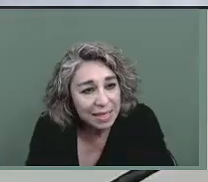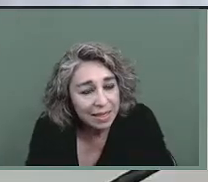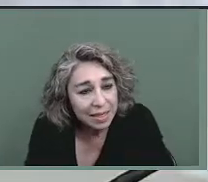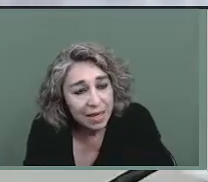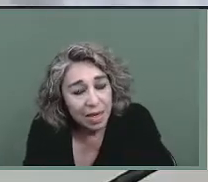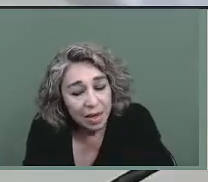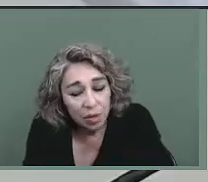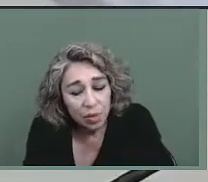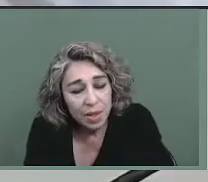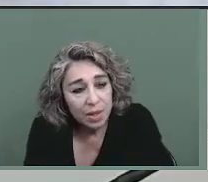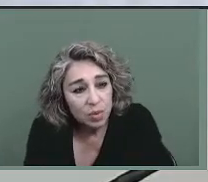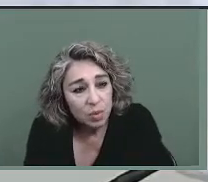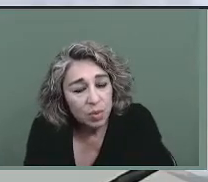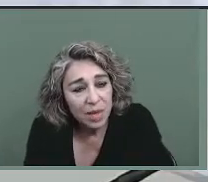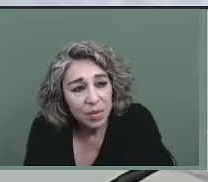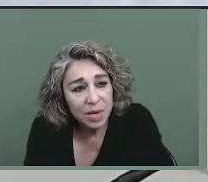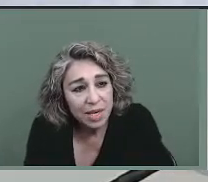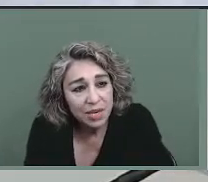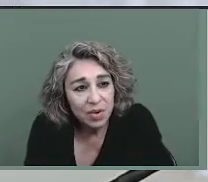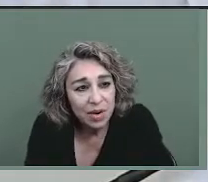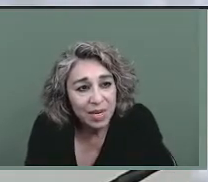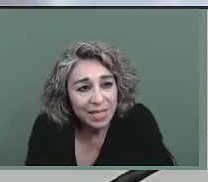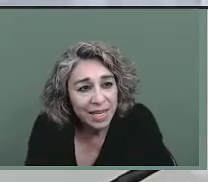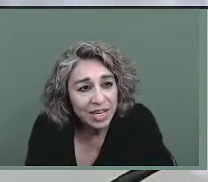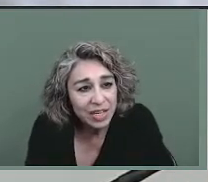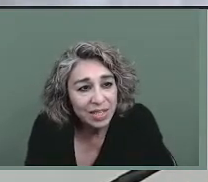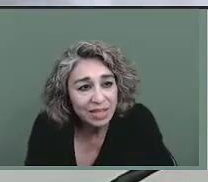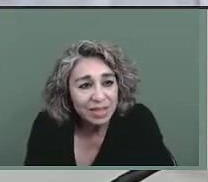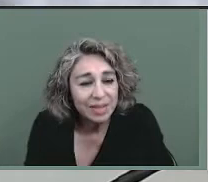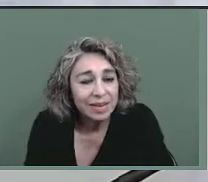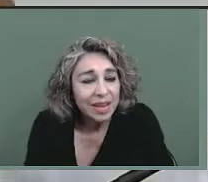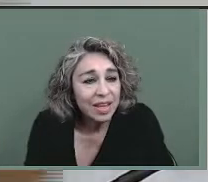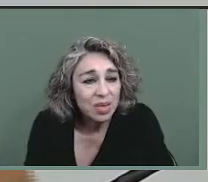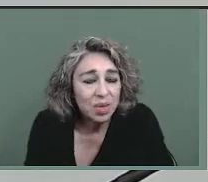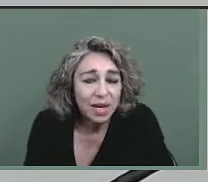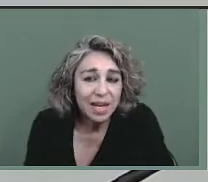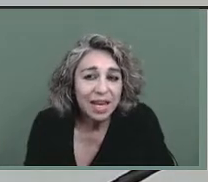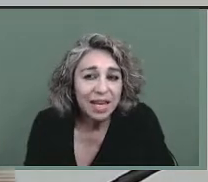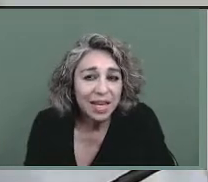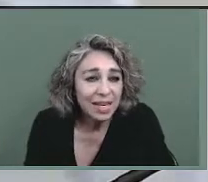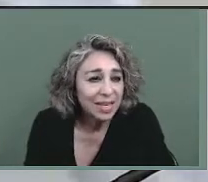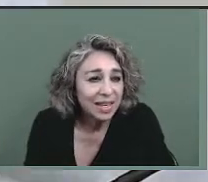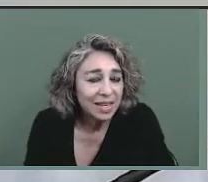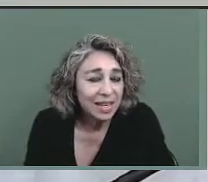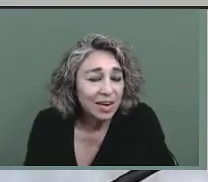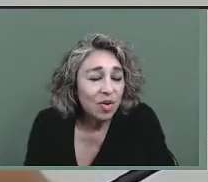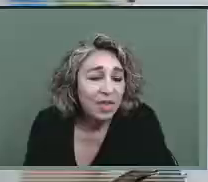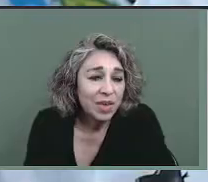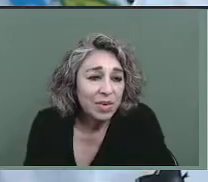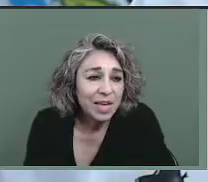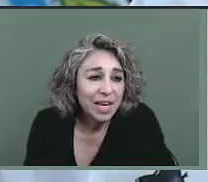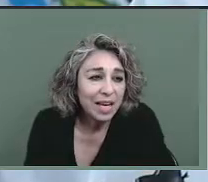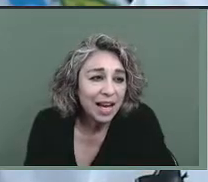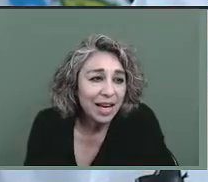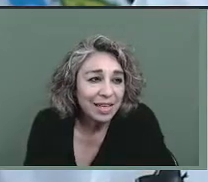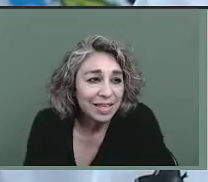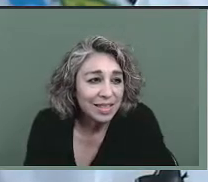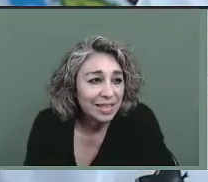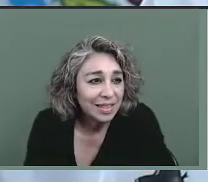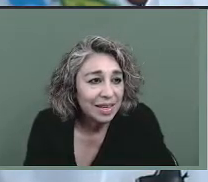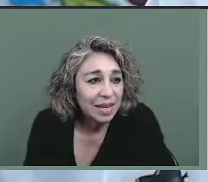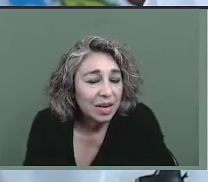Because when they went to the organizations, you weren't getting it. Or they would take a